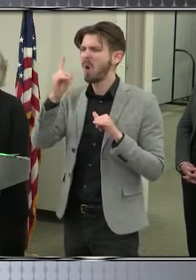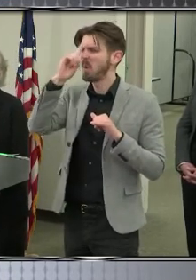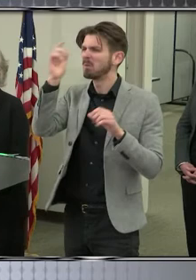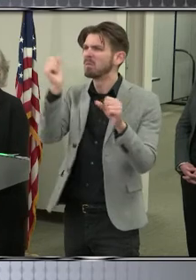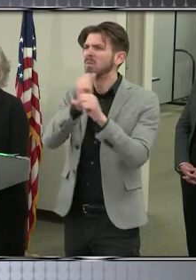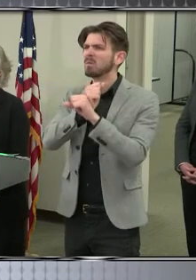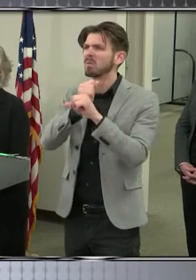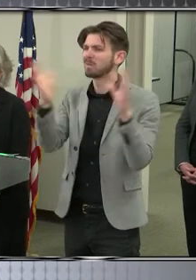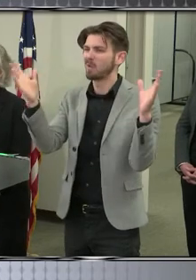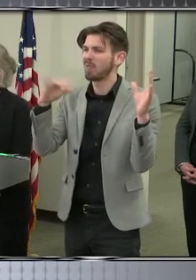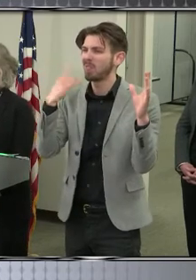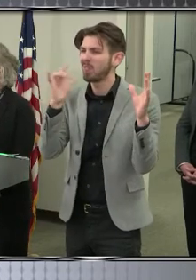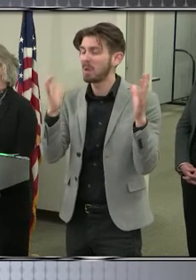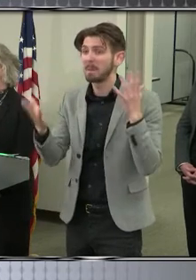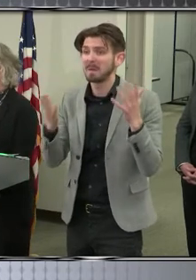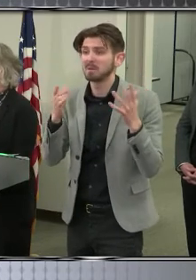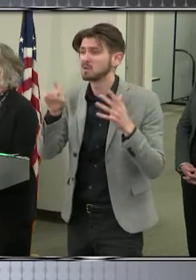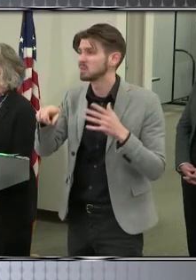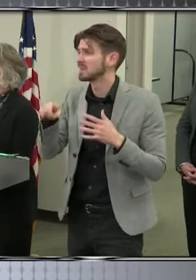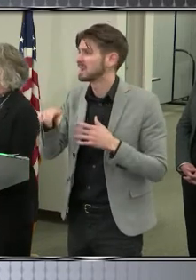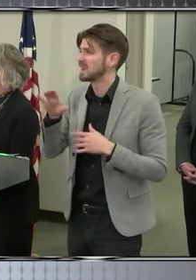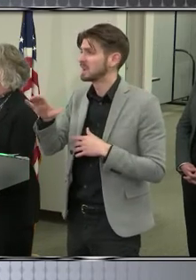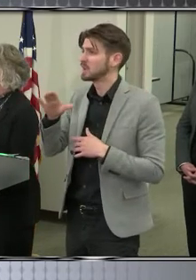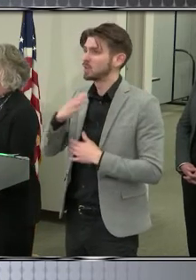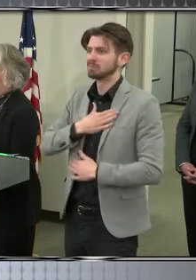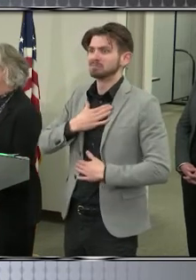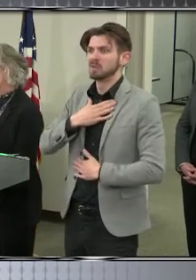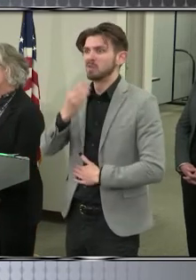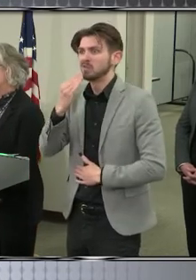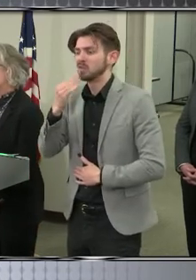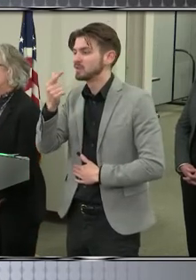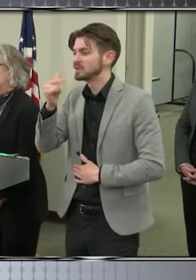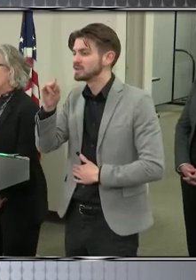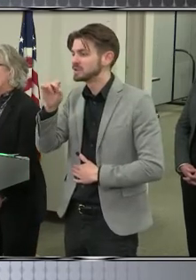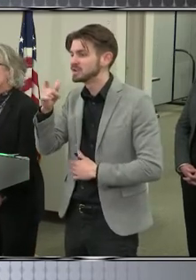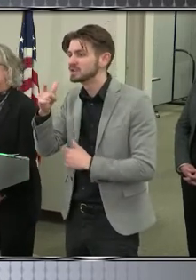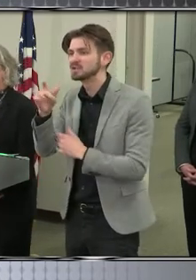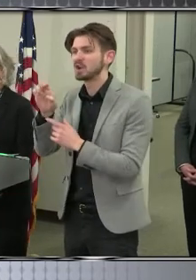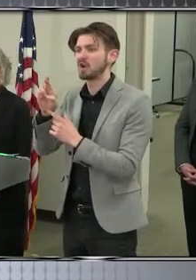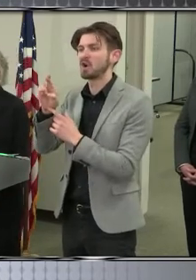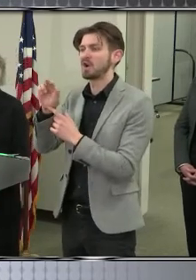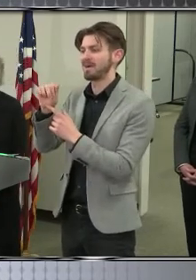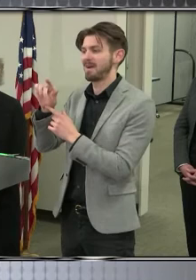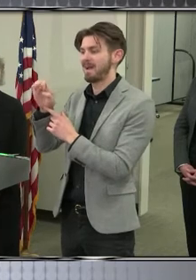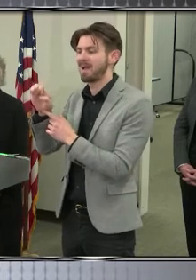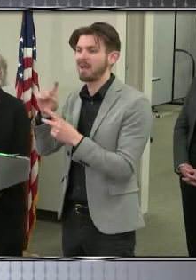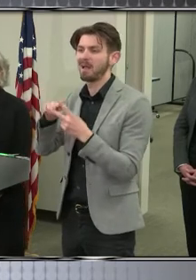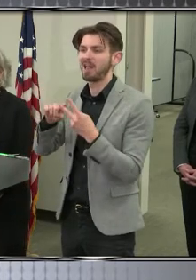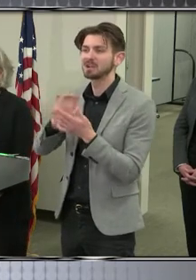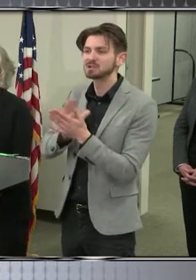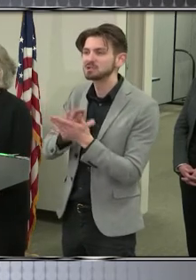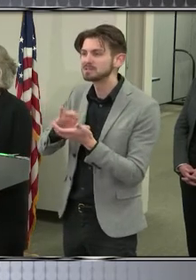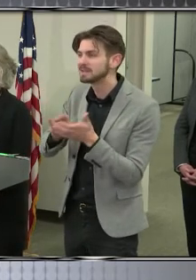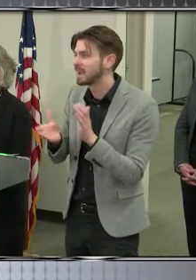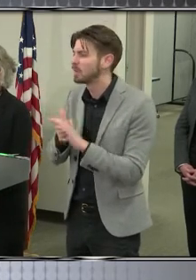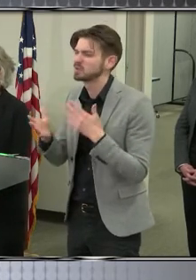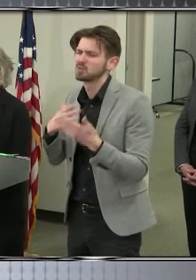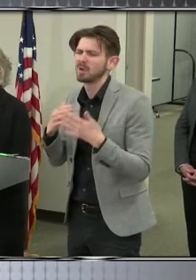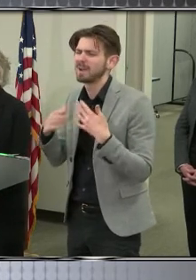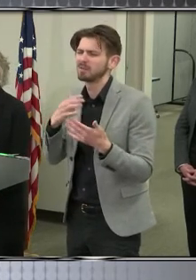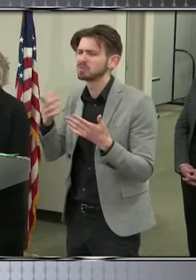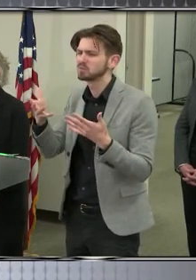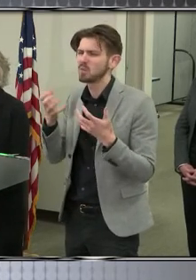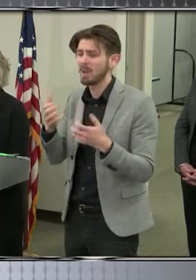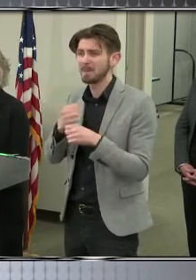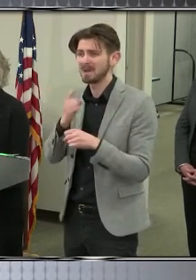comfort food, which could be ginger ale, tomato soup, and a grilled cheese sandwich. But also making sure that you have your